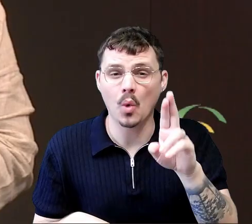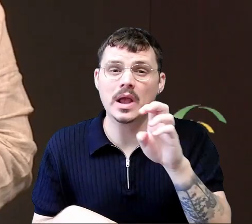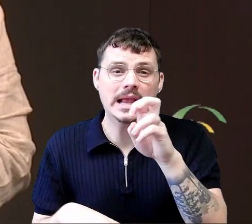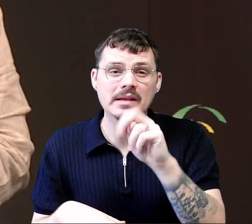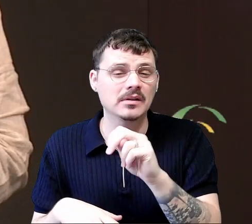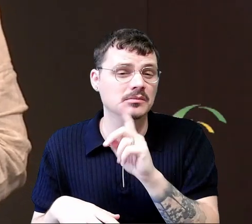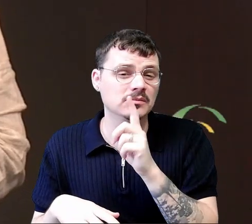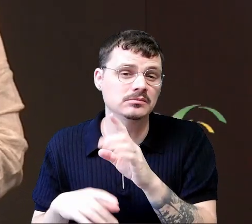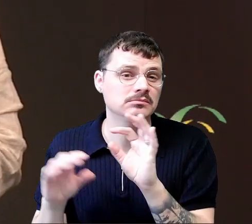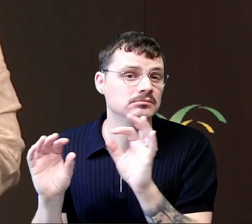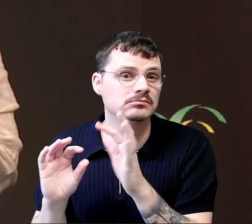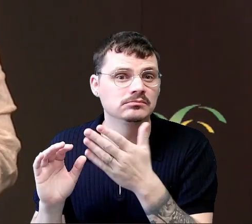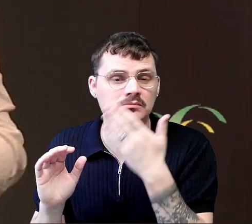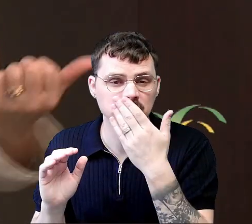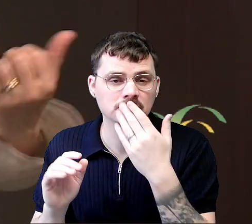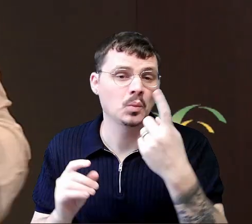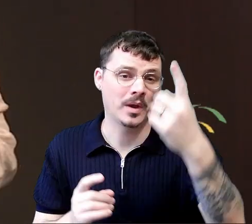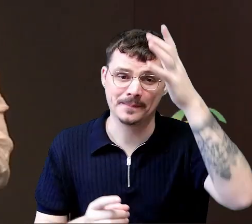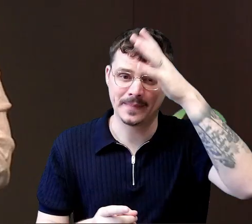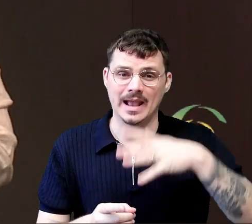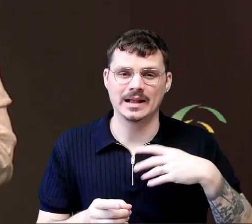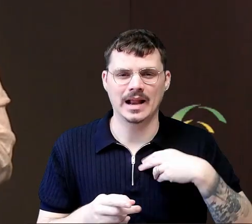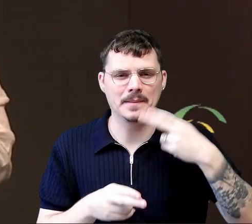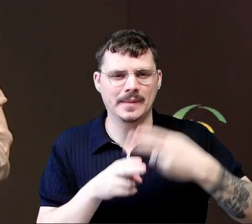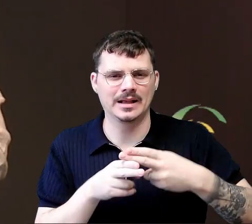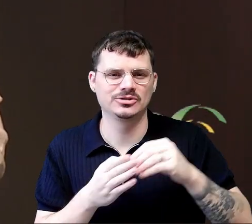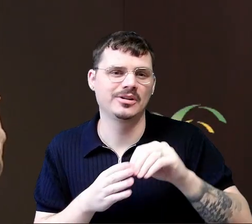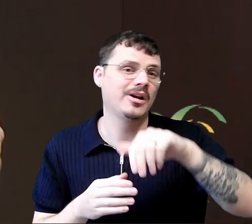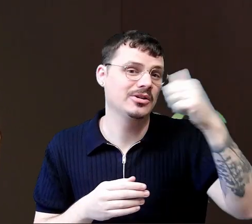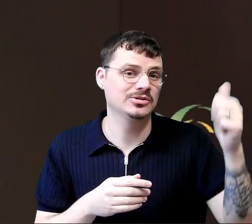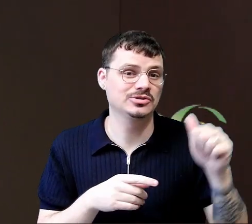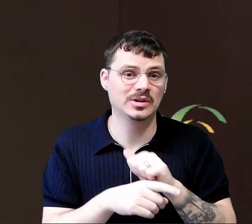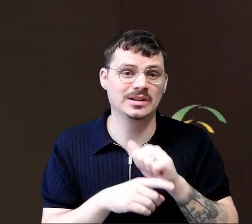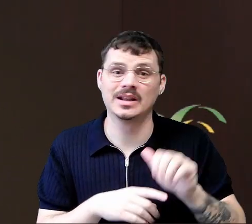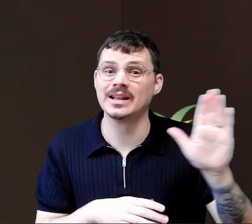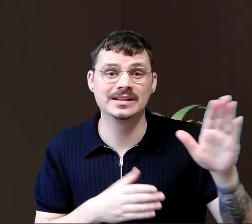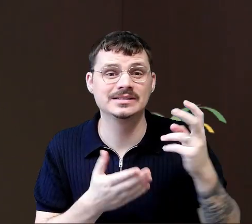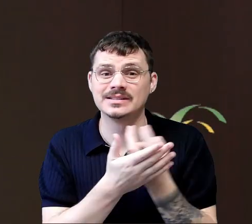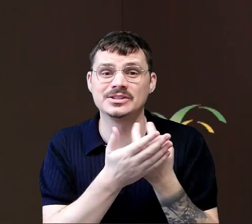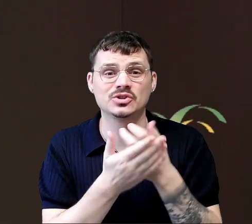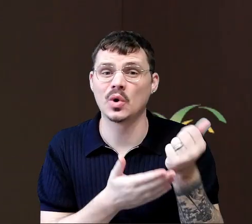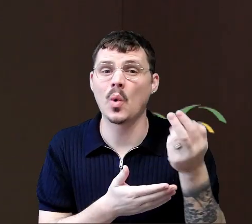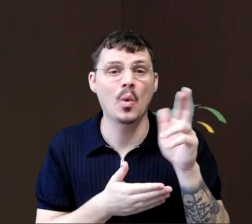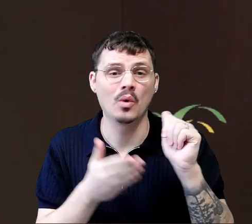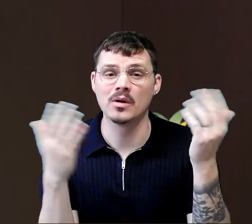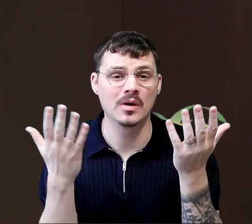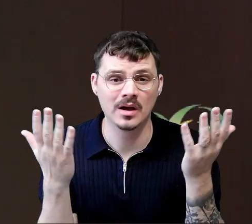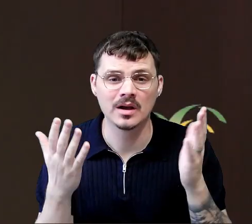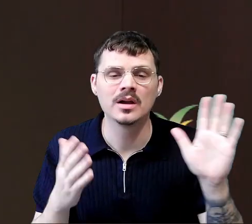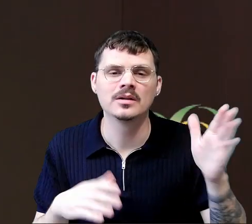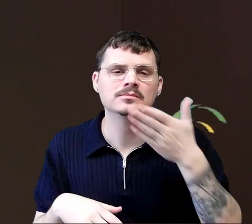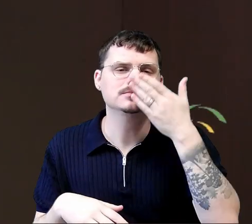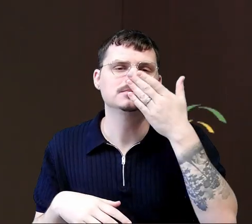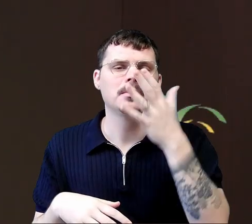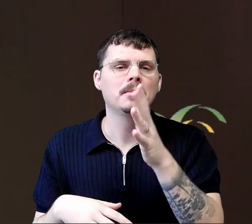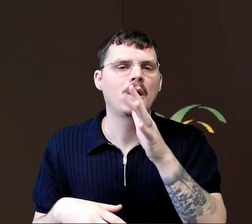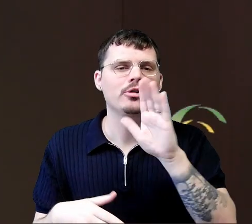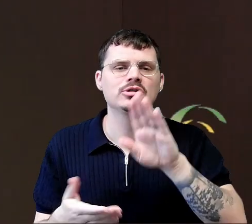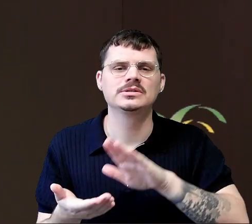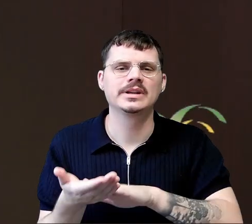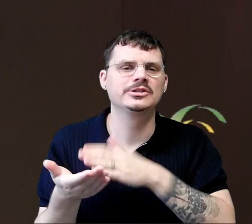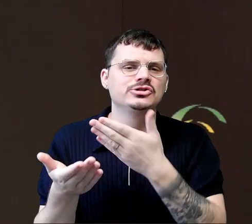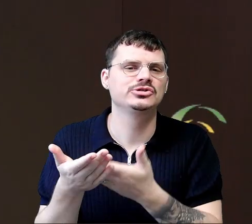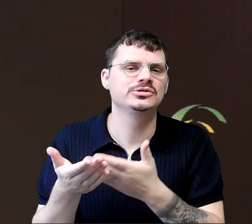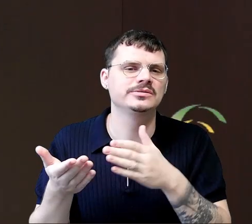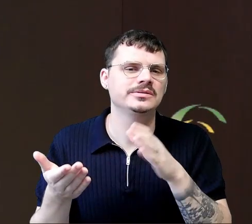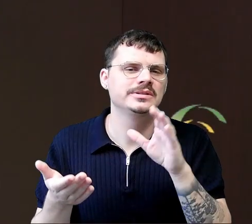benign smells. One man, I mentioned him in another seminar, his seizure aura was the aroma of his mother's kitchen, bread